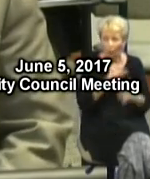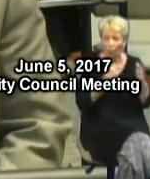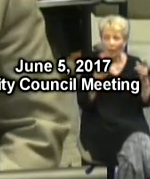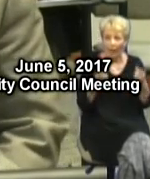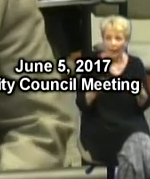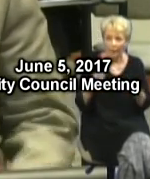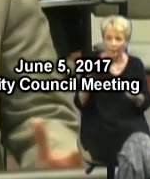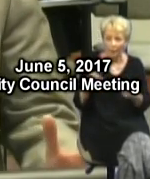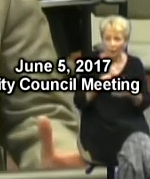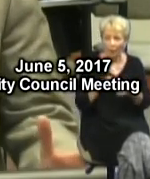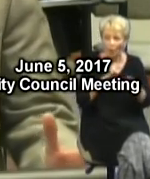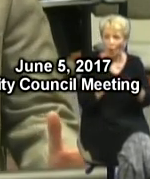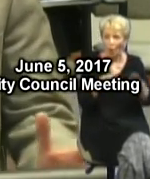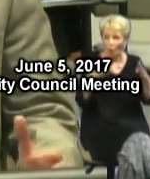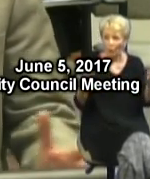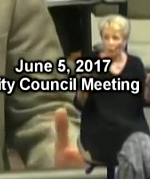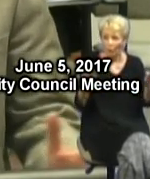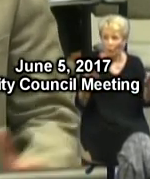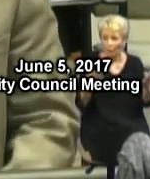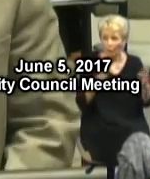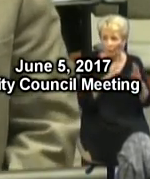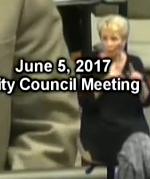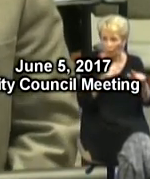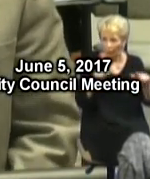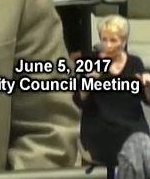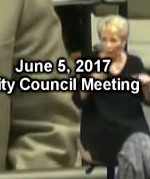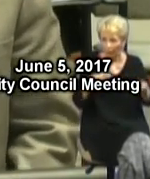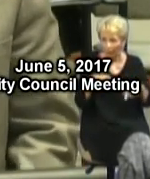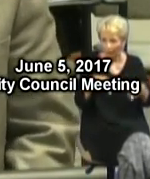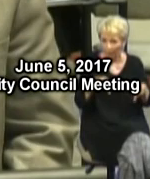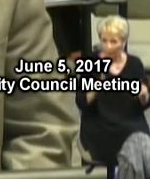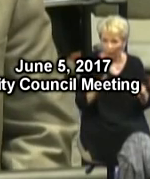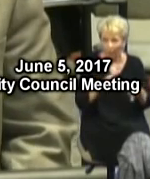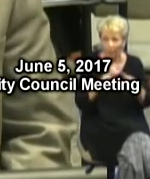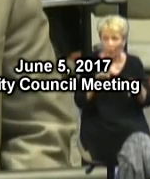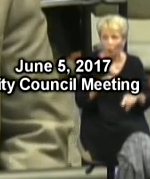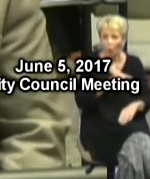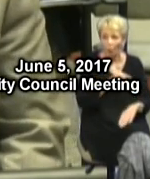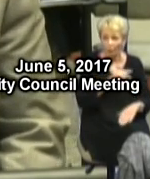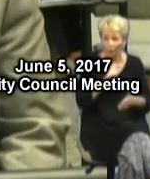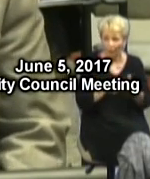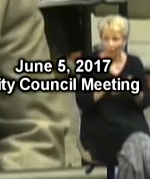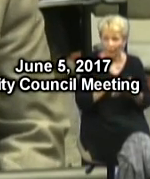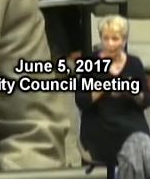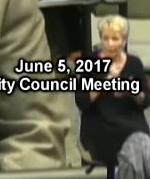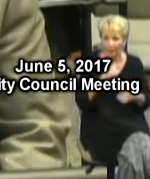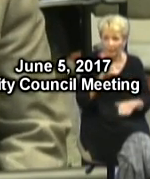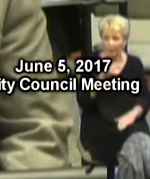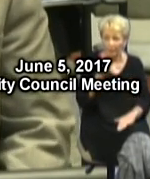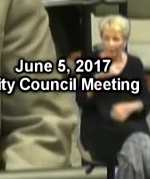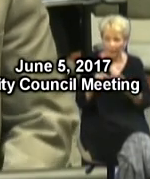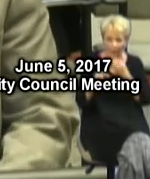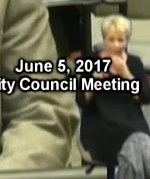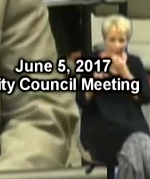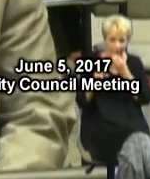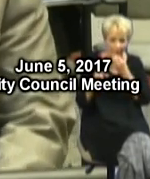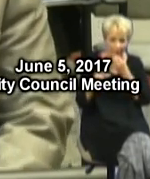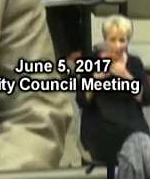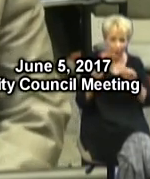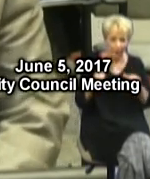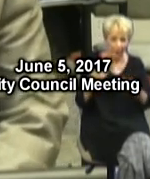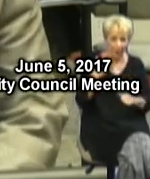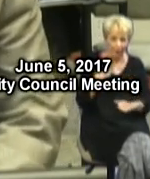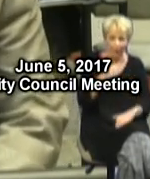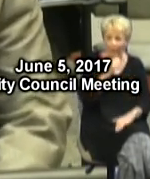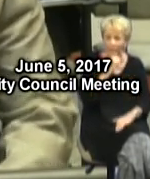is it opens up the array of permitted uses, but it qualifies it. So in this case, in an MID, you can have